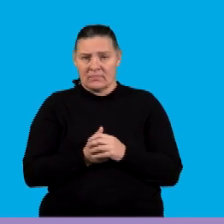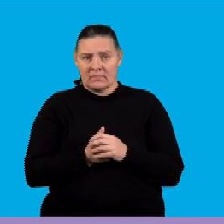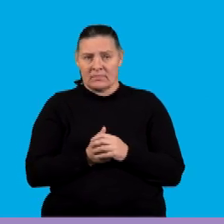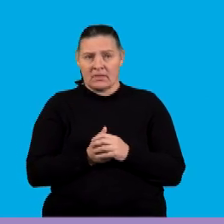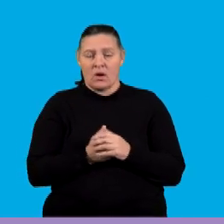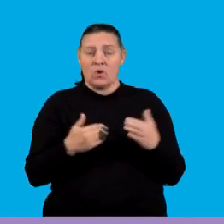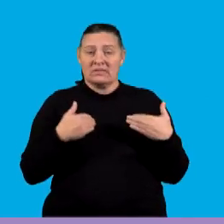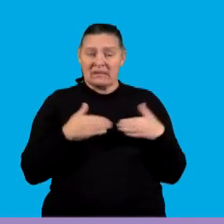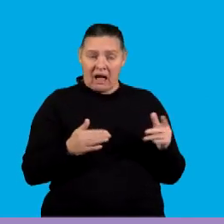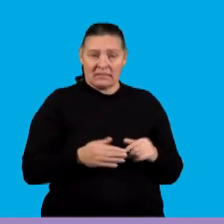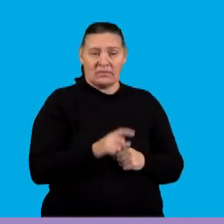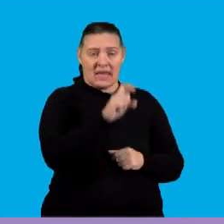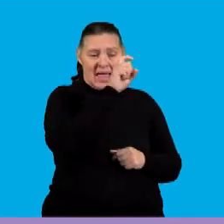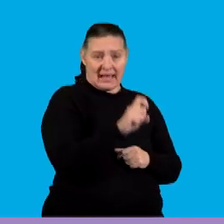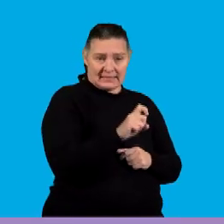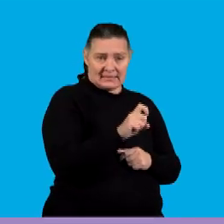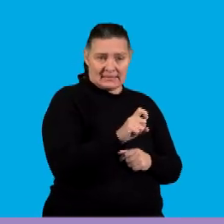us start with that